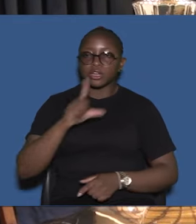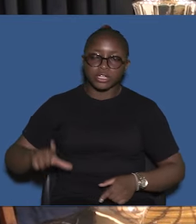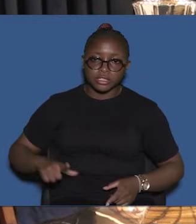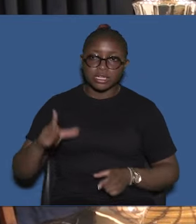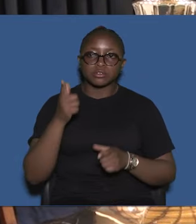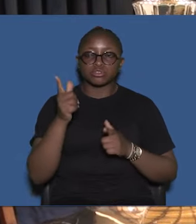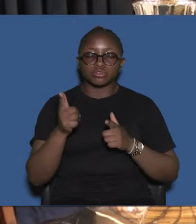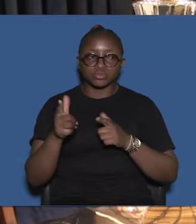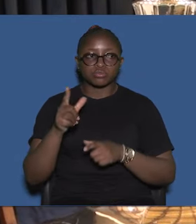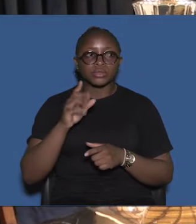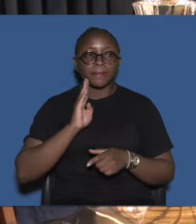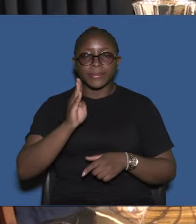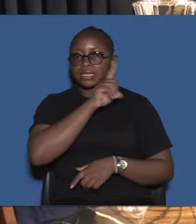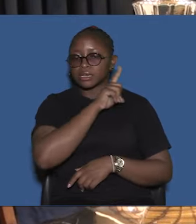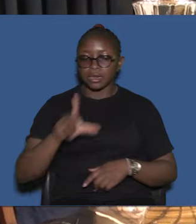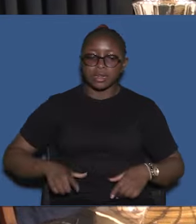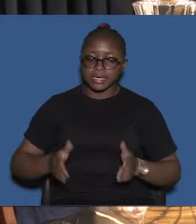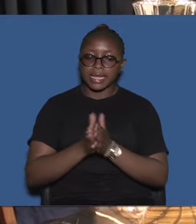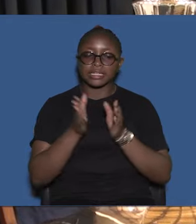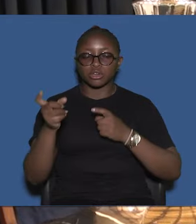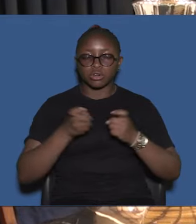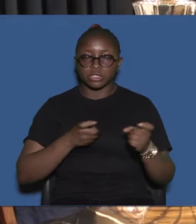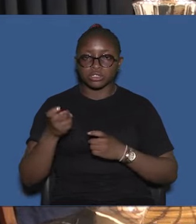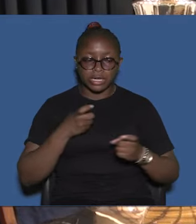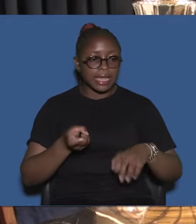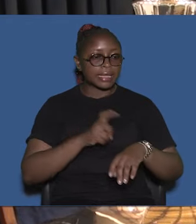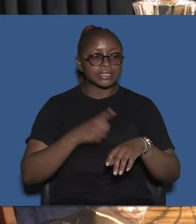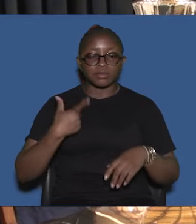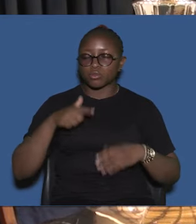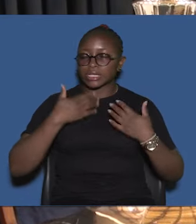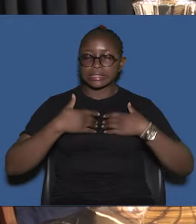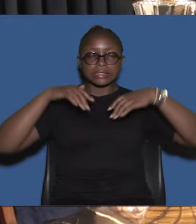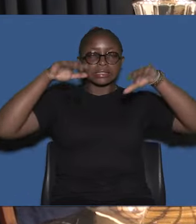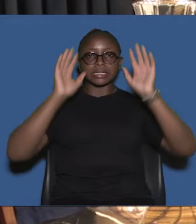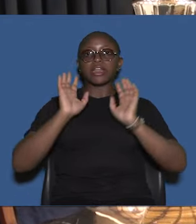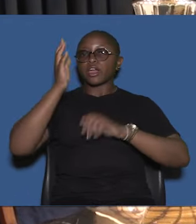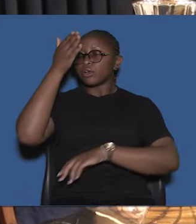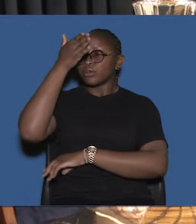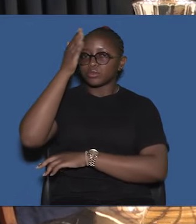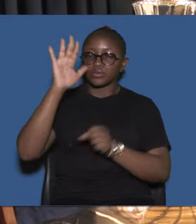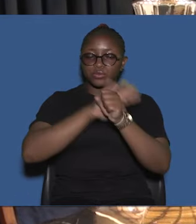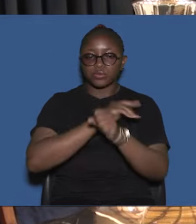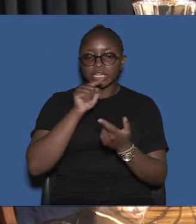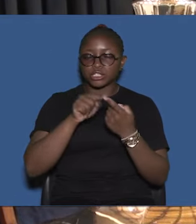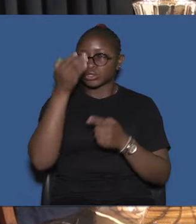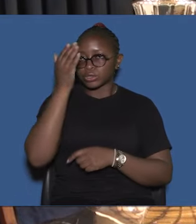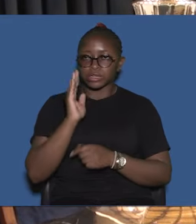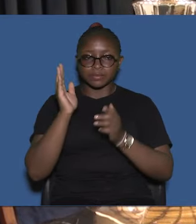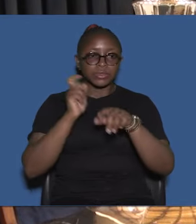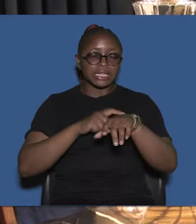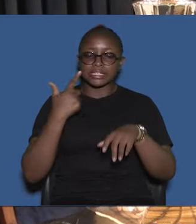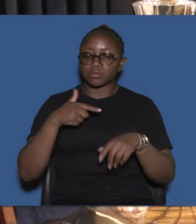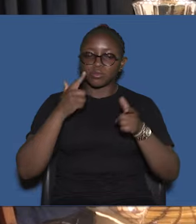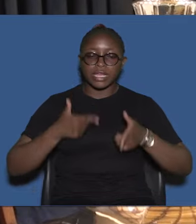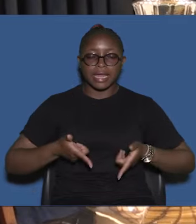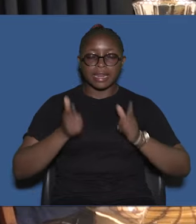by surrendering totally to God, by allowing Jesus to be our Lord and Savior, by allowing him to be the